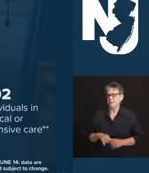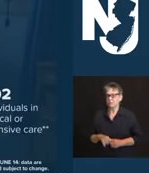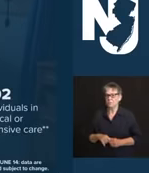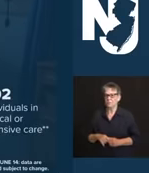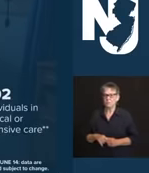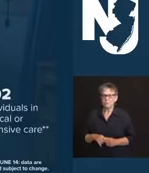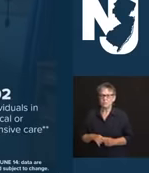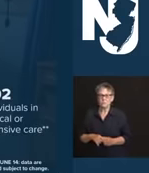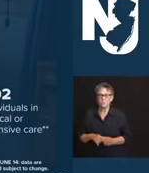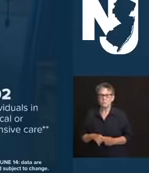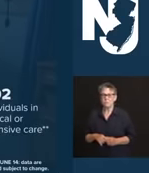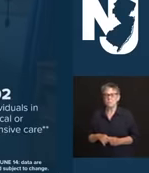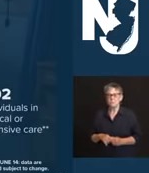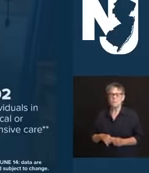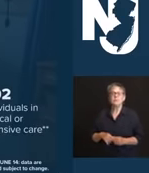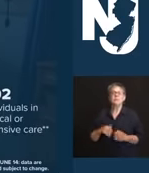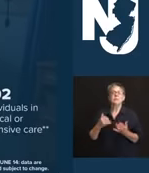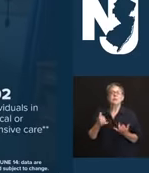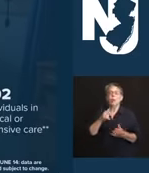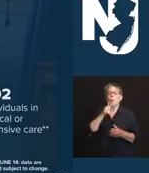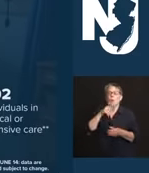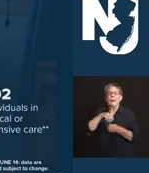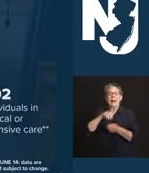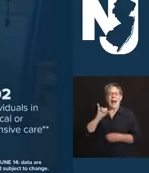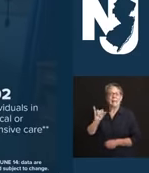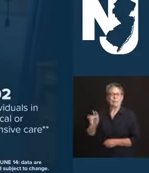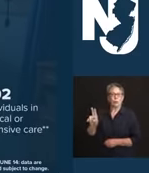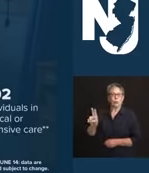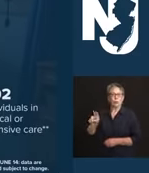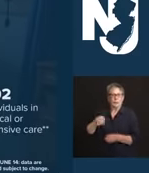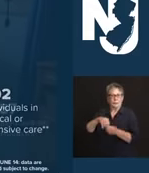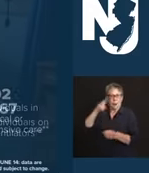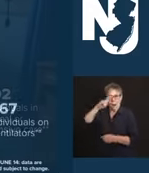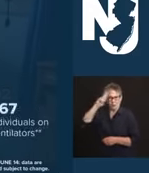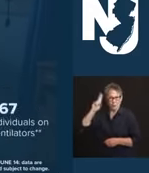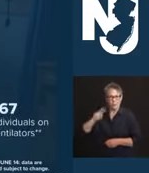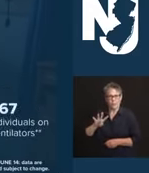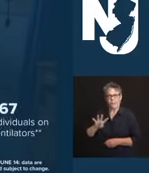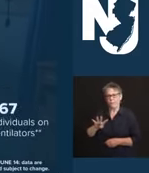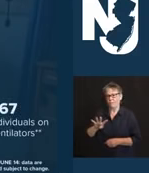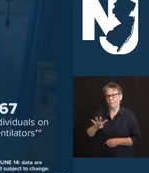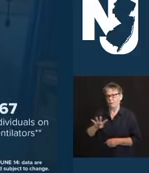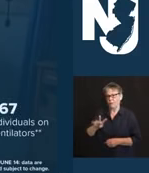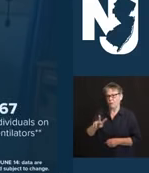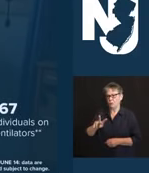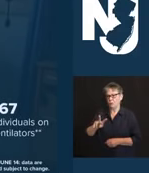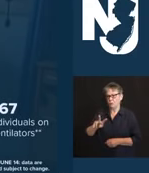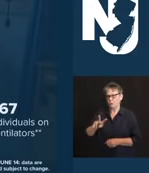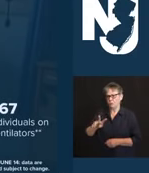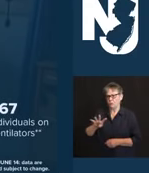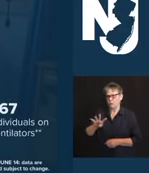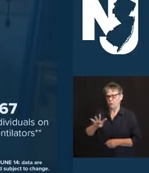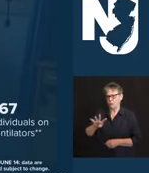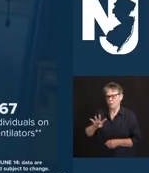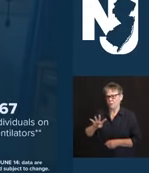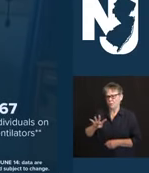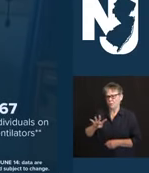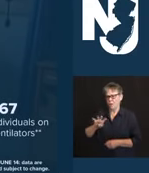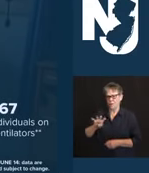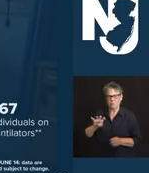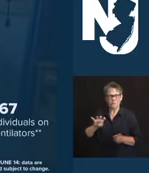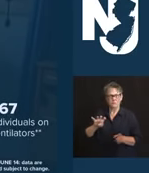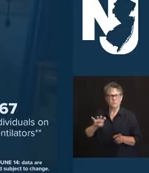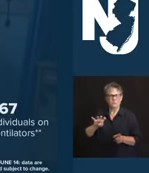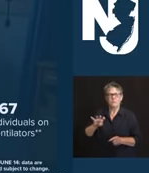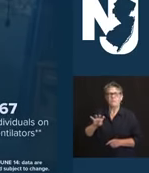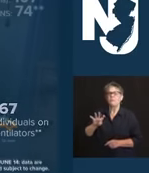either critical or intensive care was 402, and the number of ventilators in use is 267.